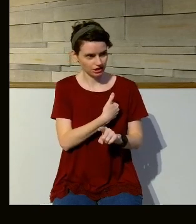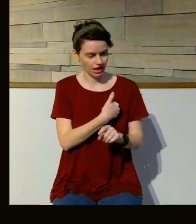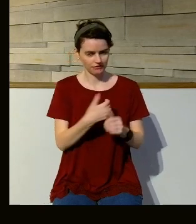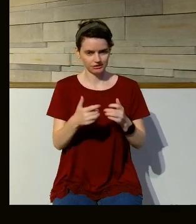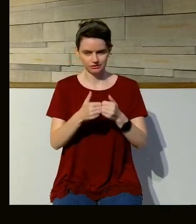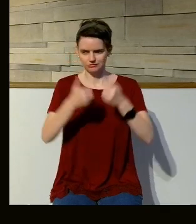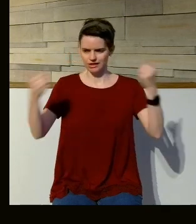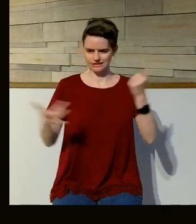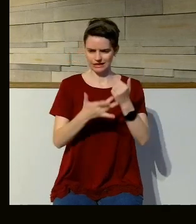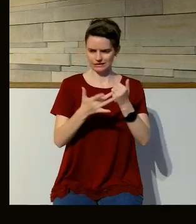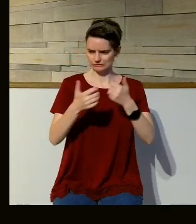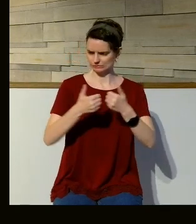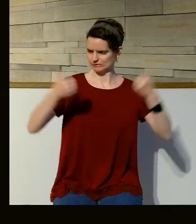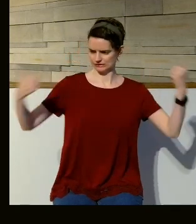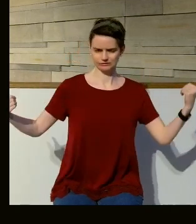wide technological gap